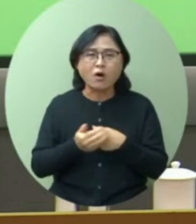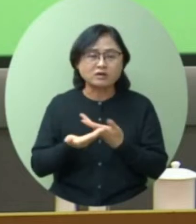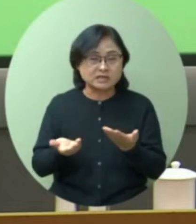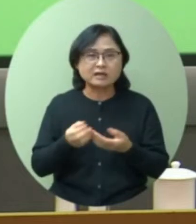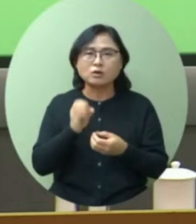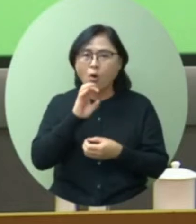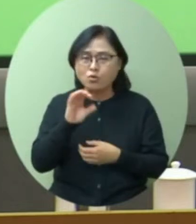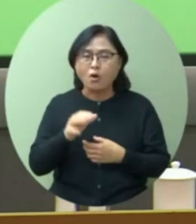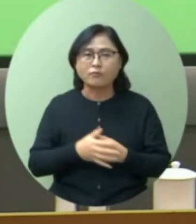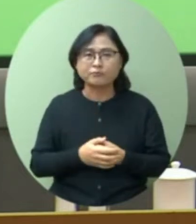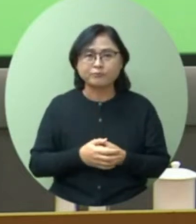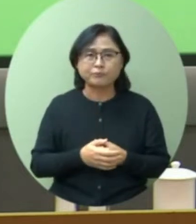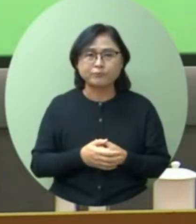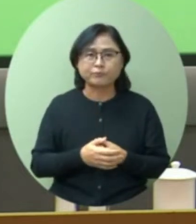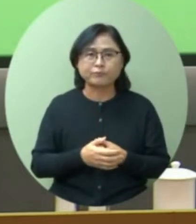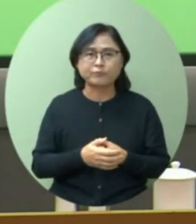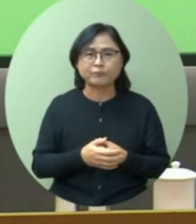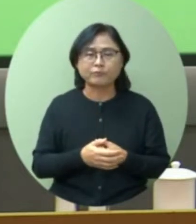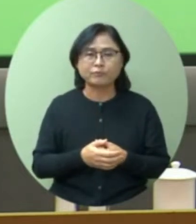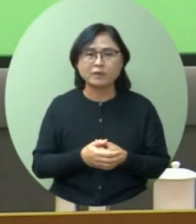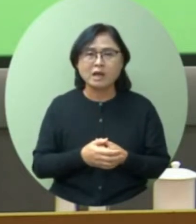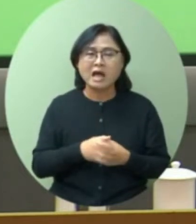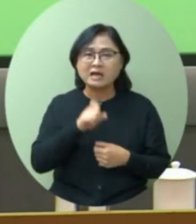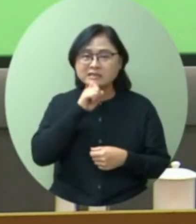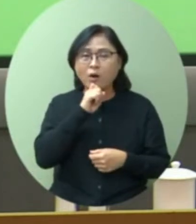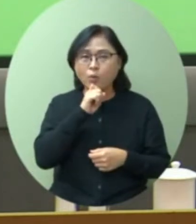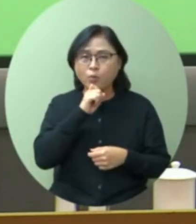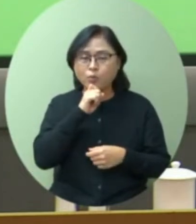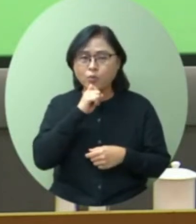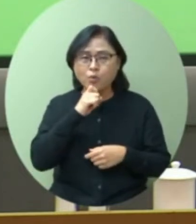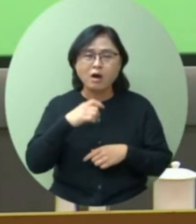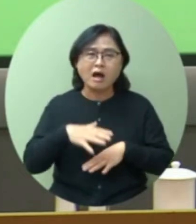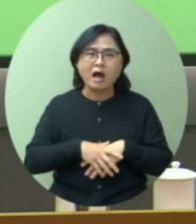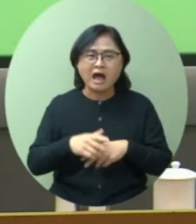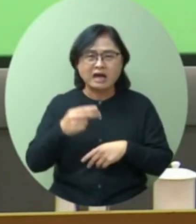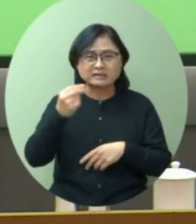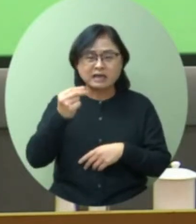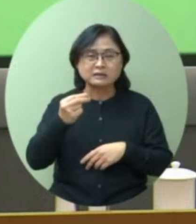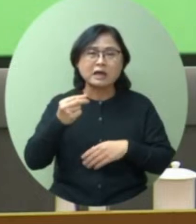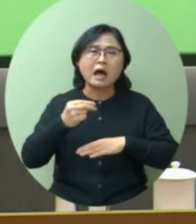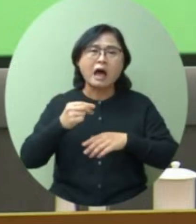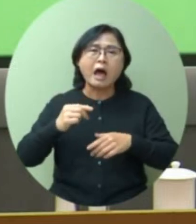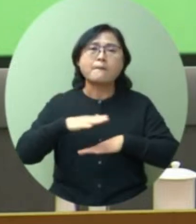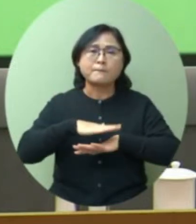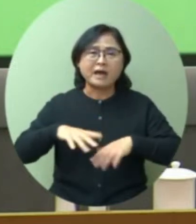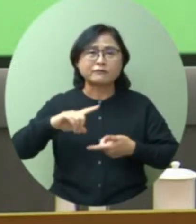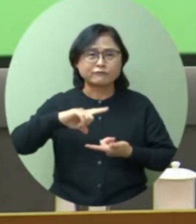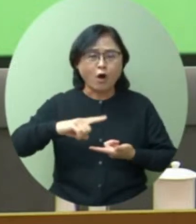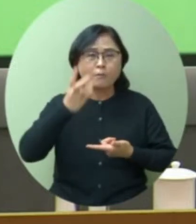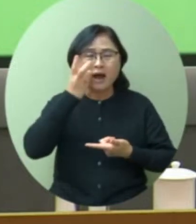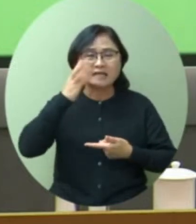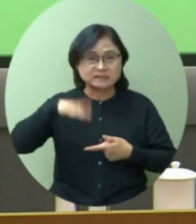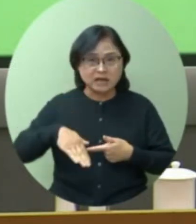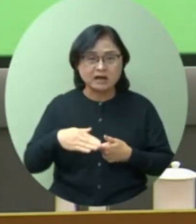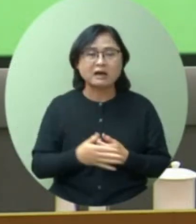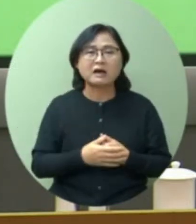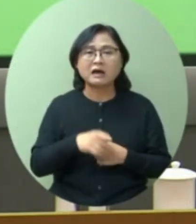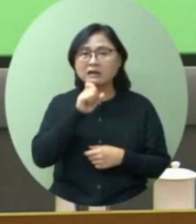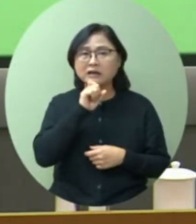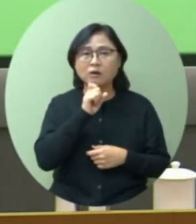When we conducted the research, we have gleaned some information. There are some units with a size